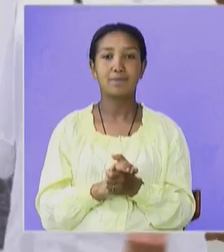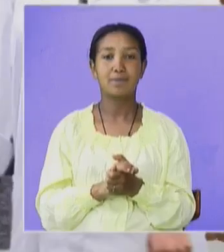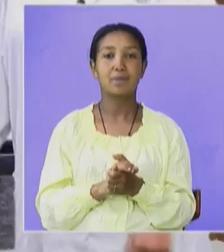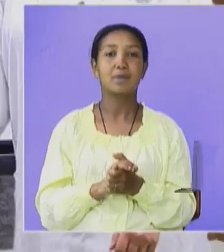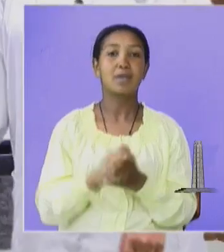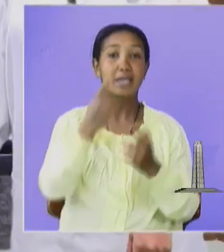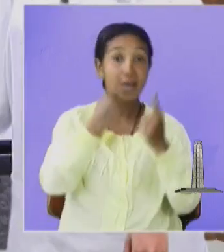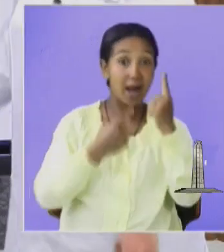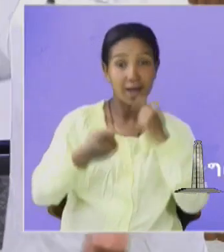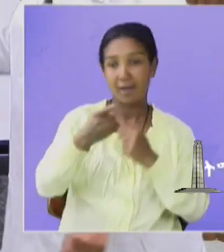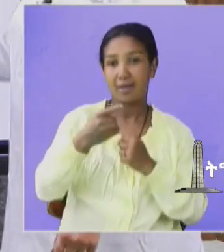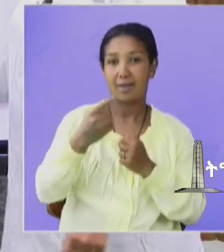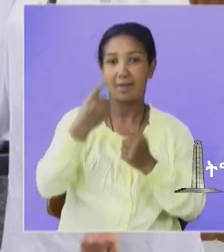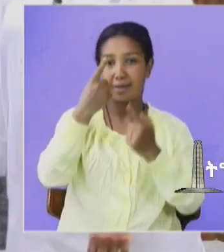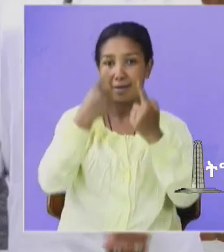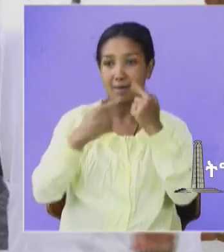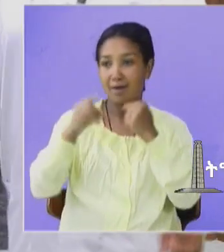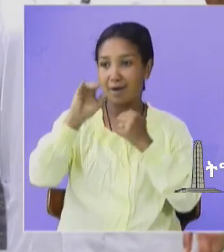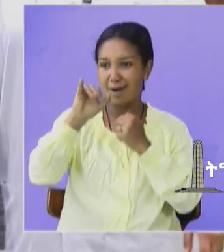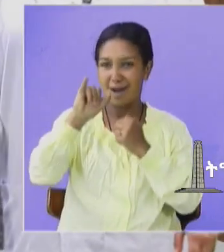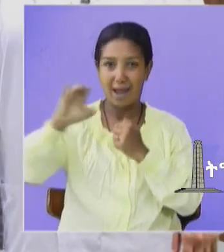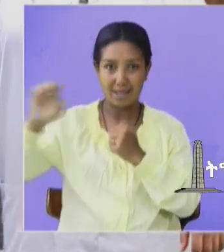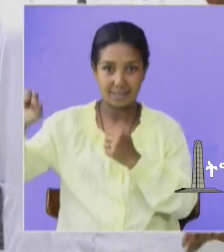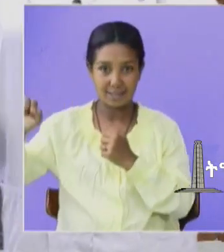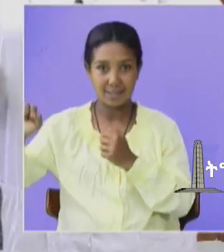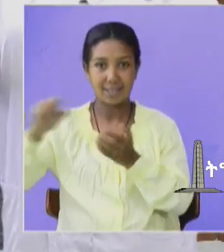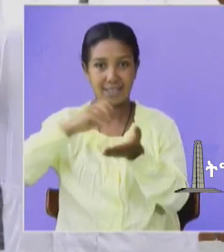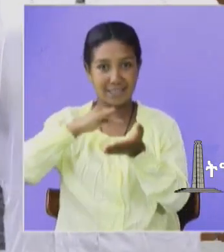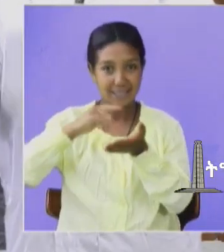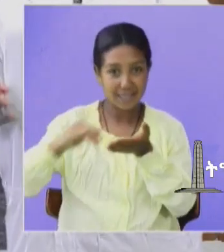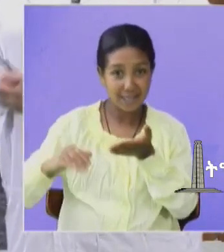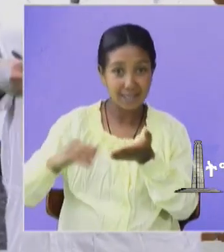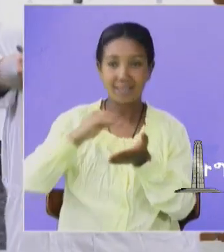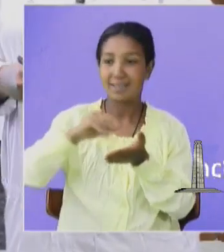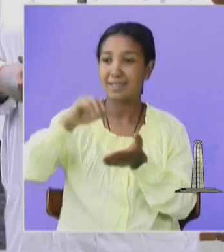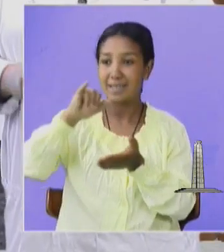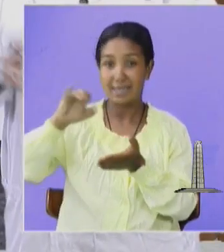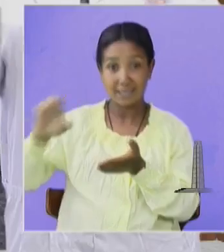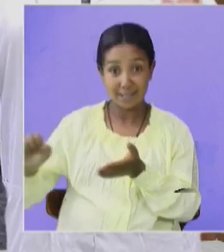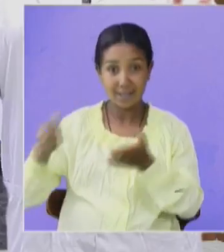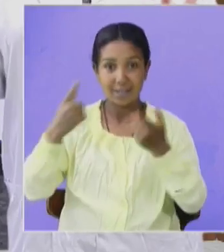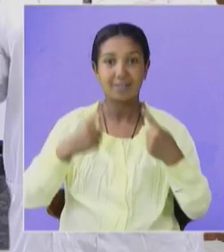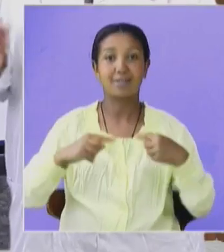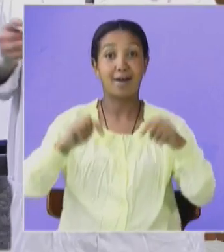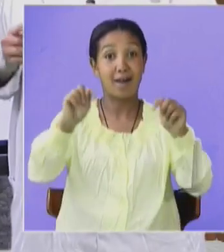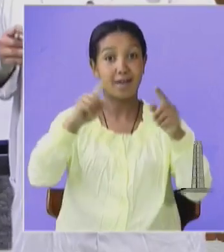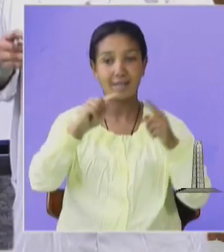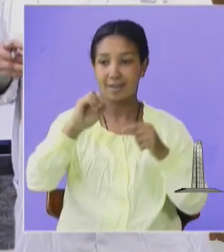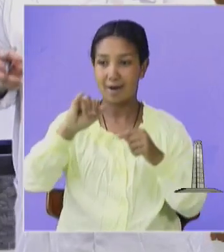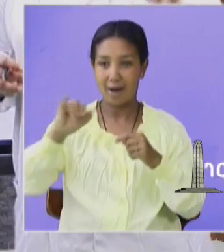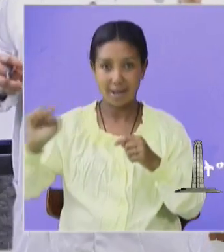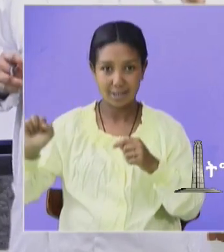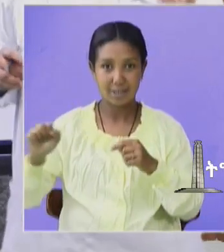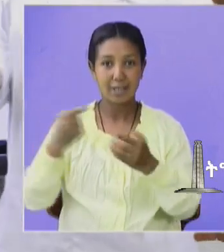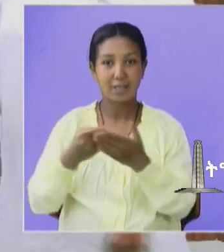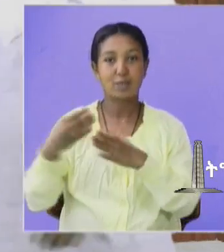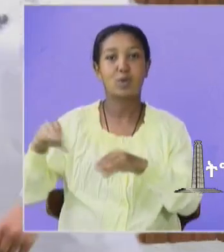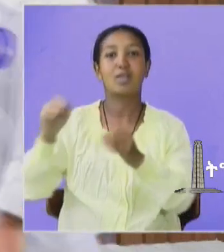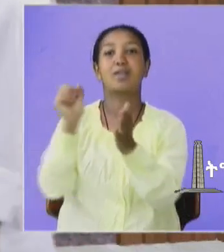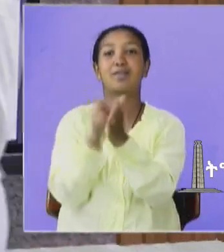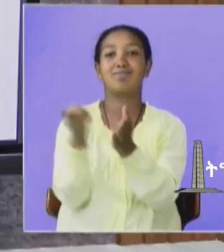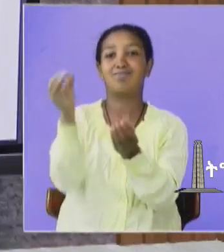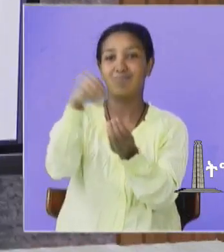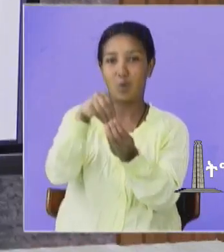Cry, cries. Study, studies. Try, tries. Here is the students, one example